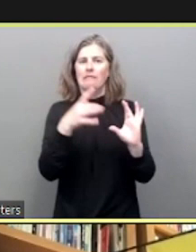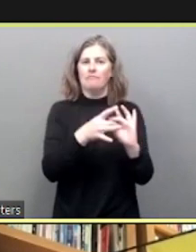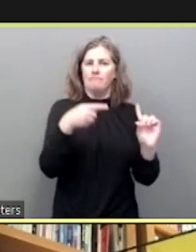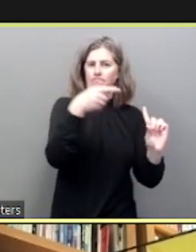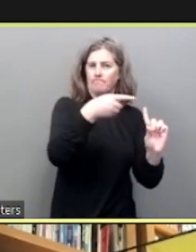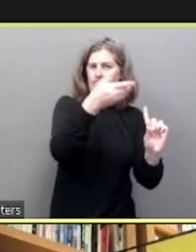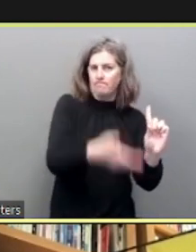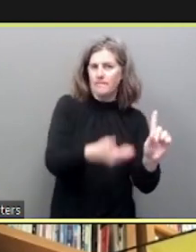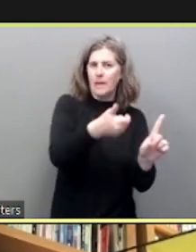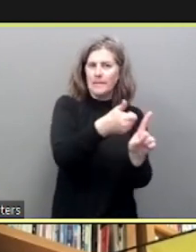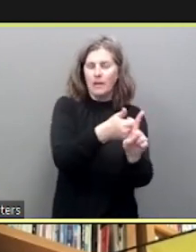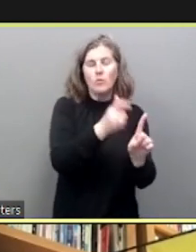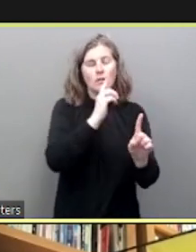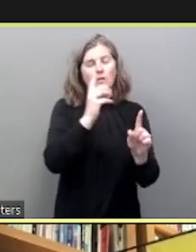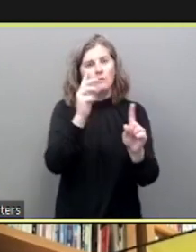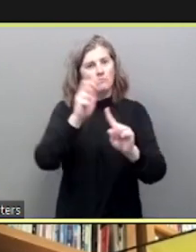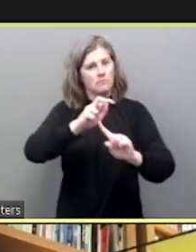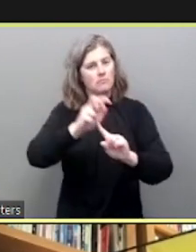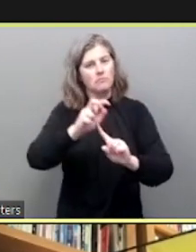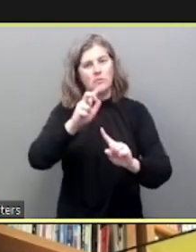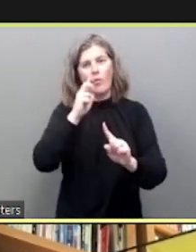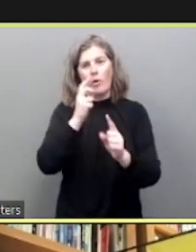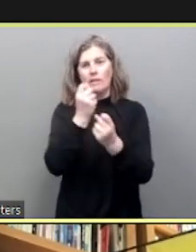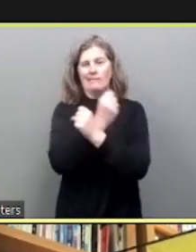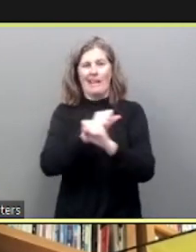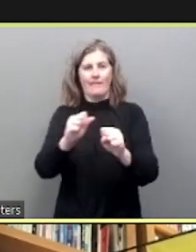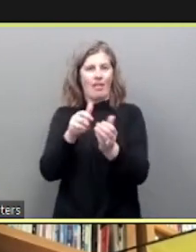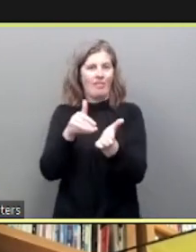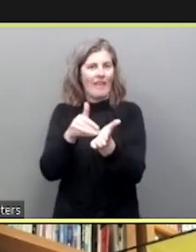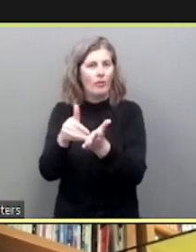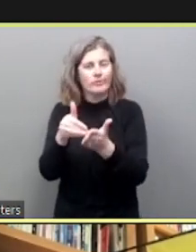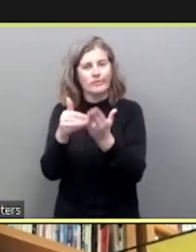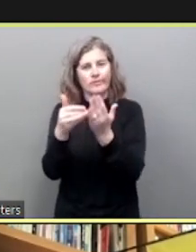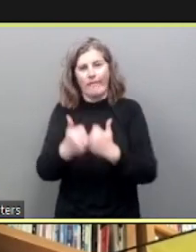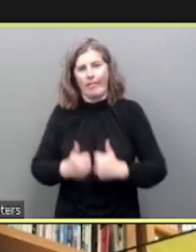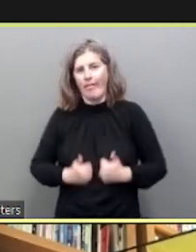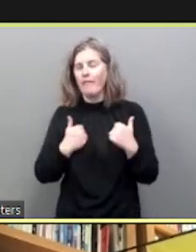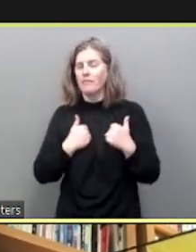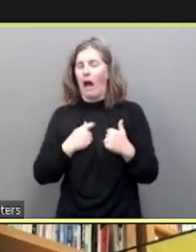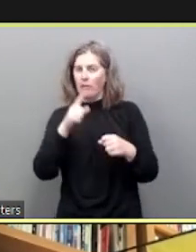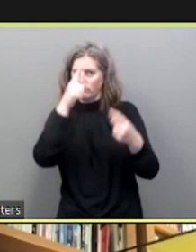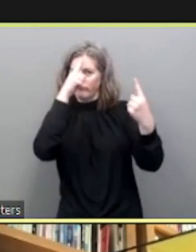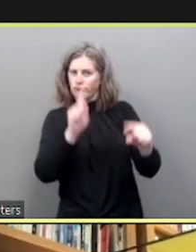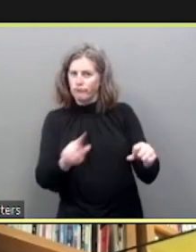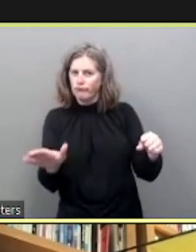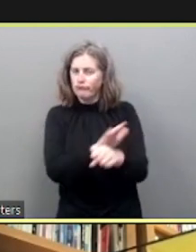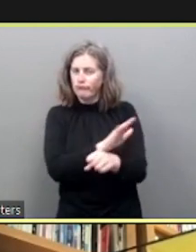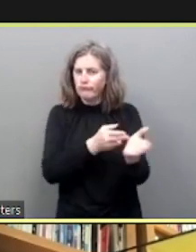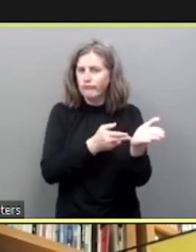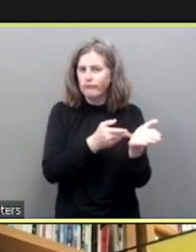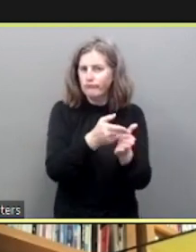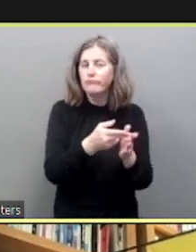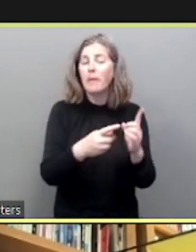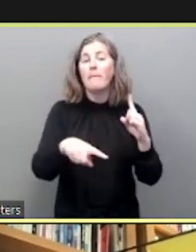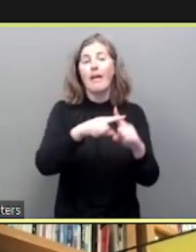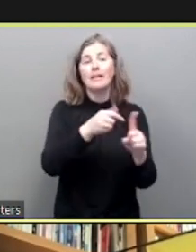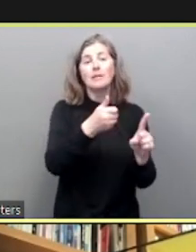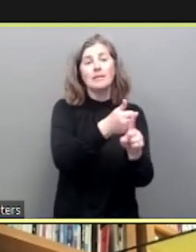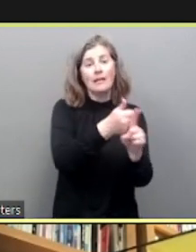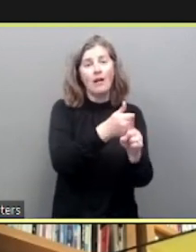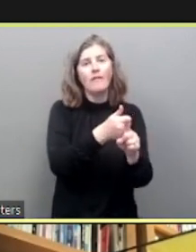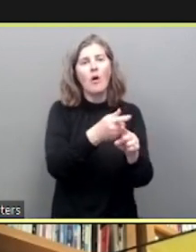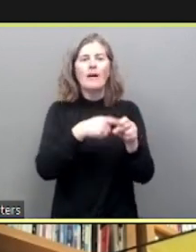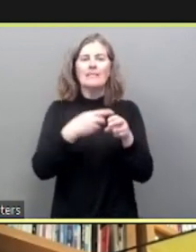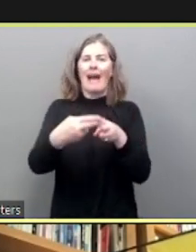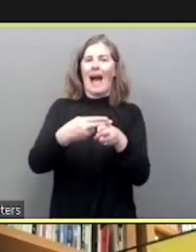actually been instrumental in saving thousands of lives. I think that's completely true. And in addition, he even served as acting